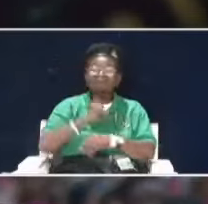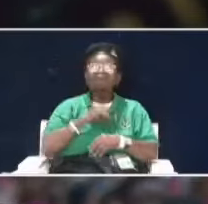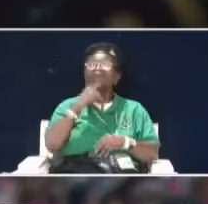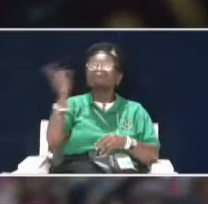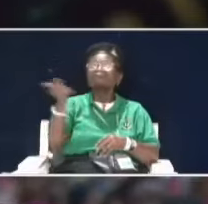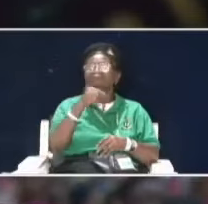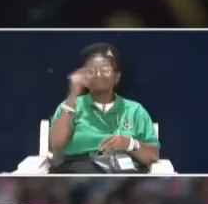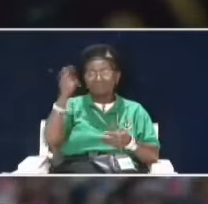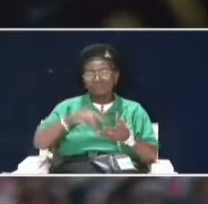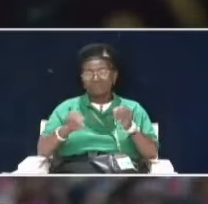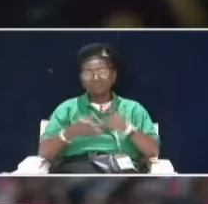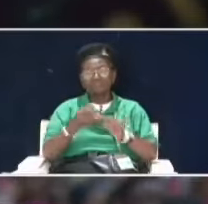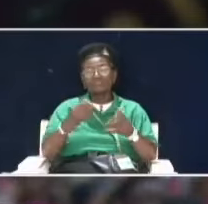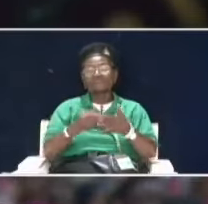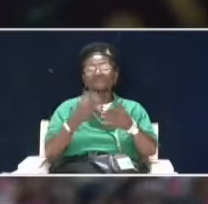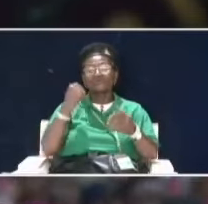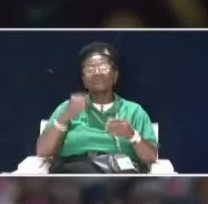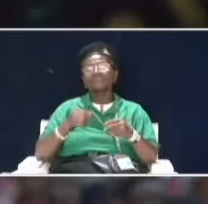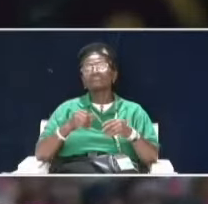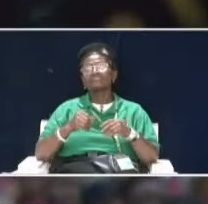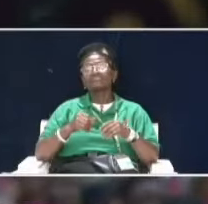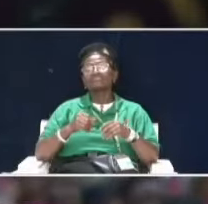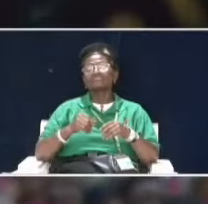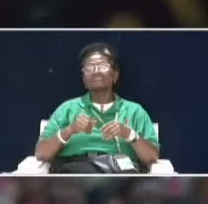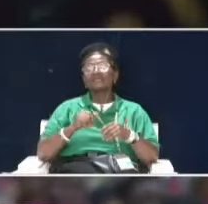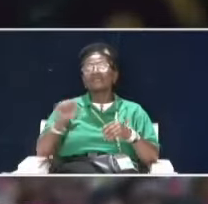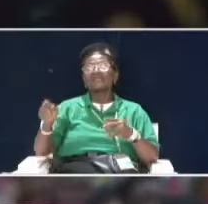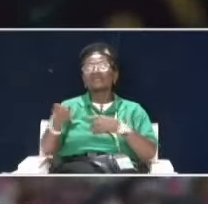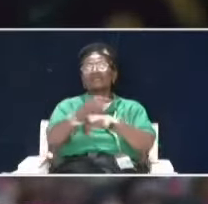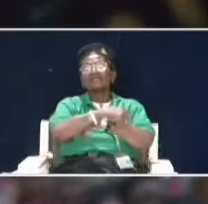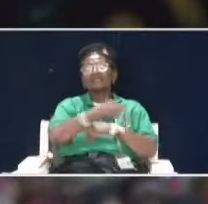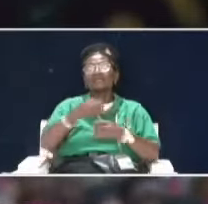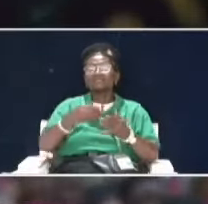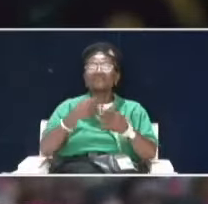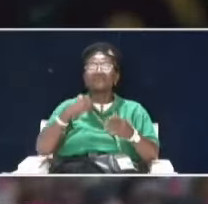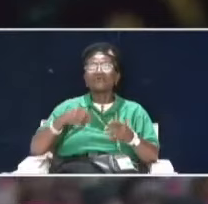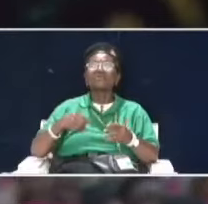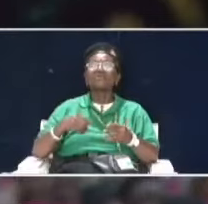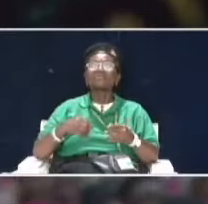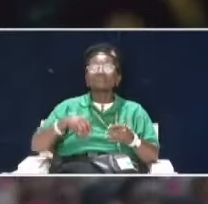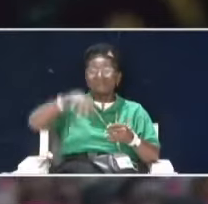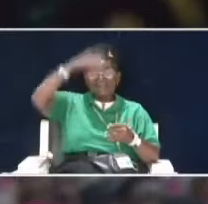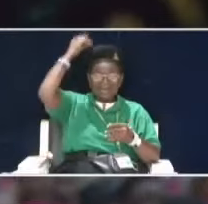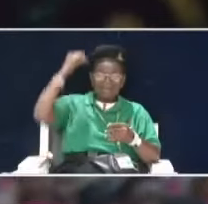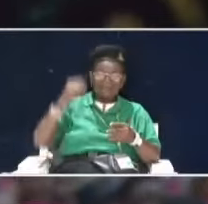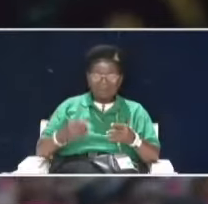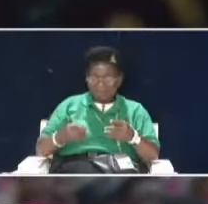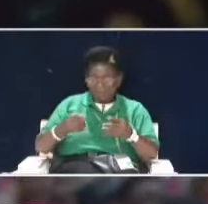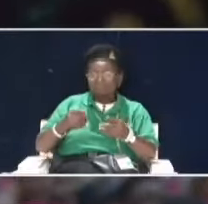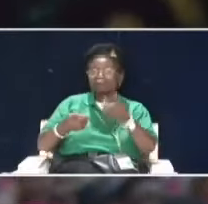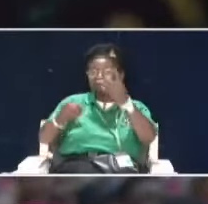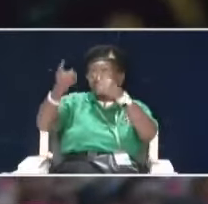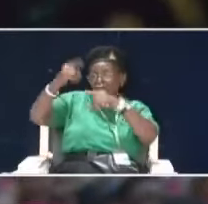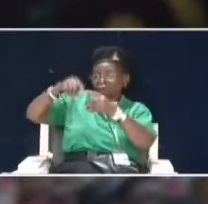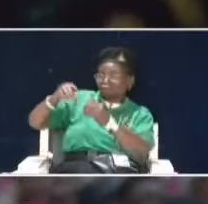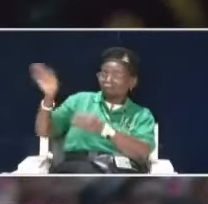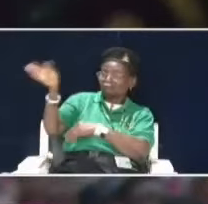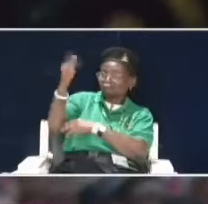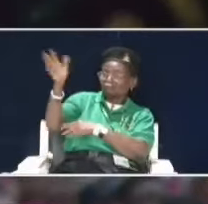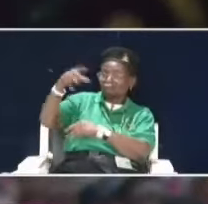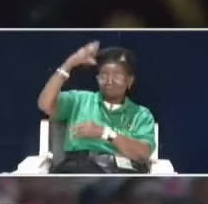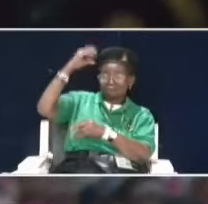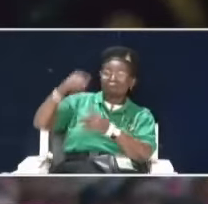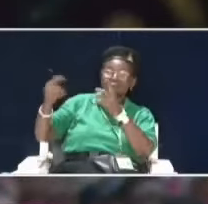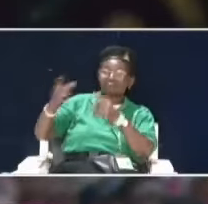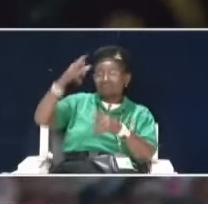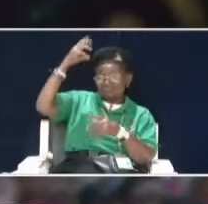before. The day before, when lion was descending into the den of lions, the lion